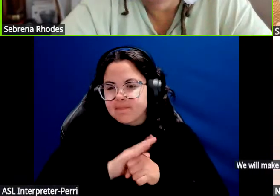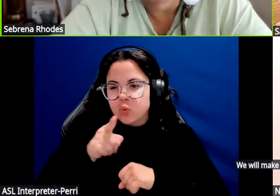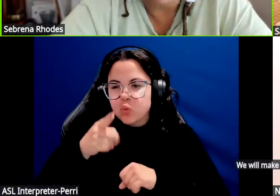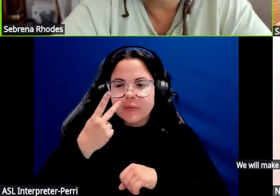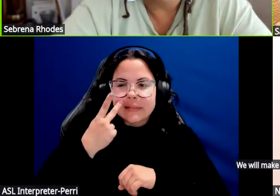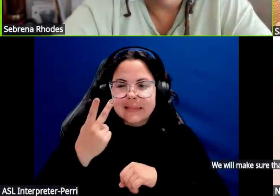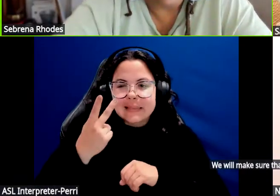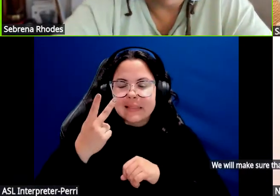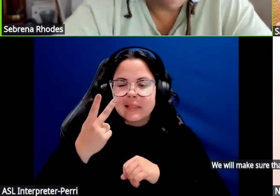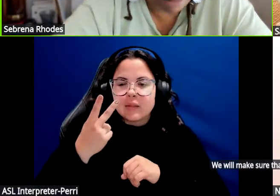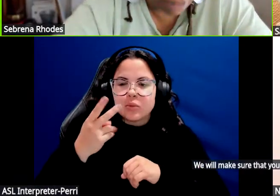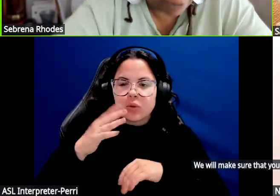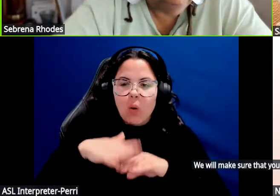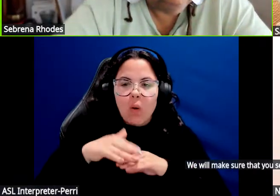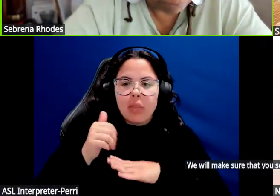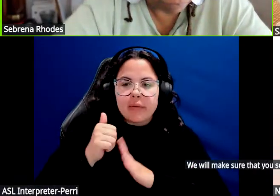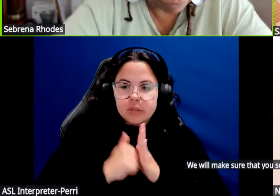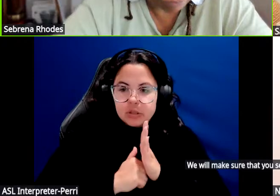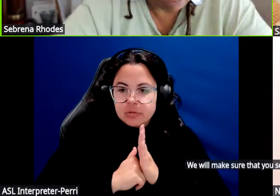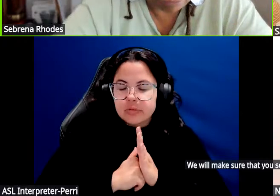the agenda.